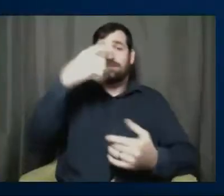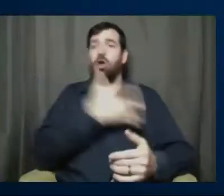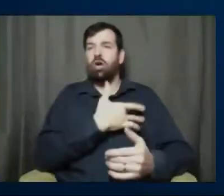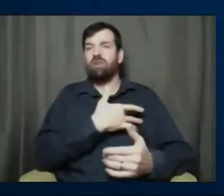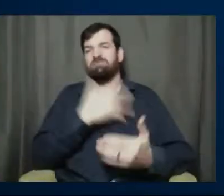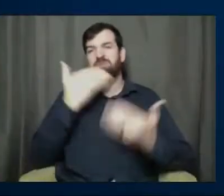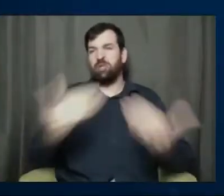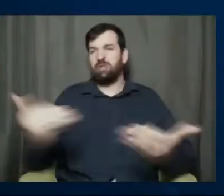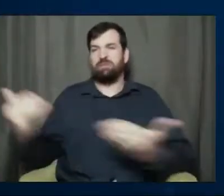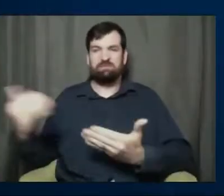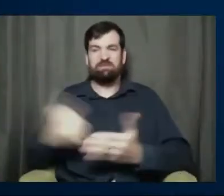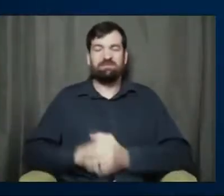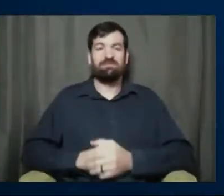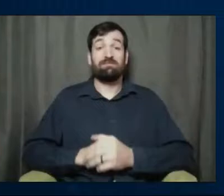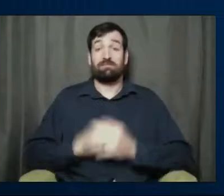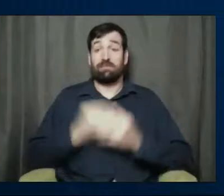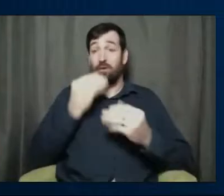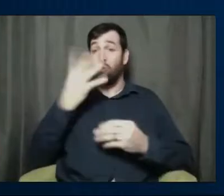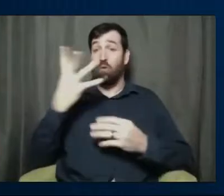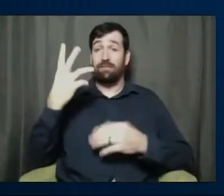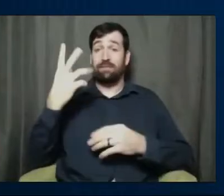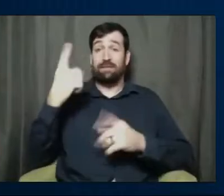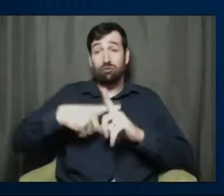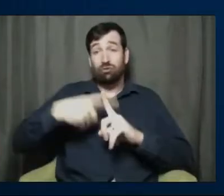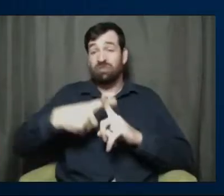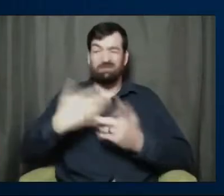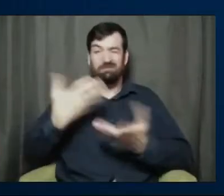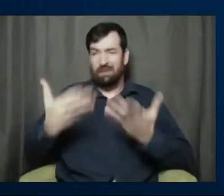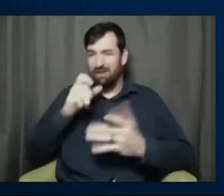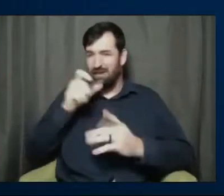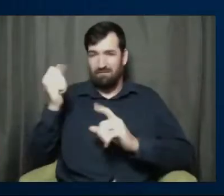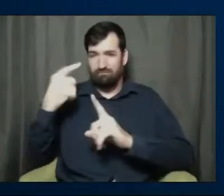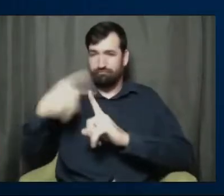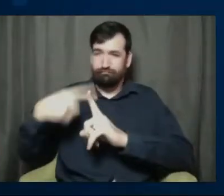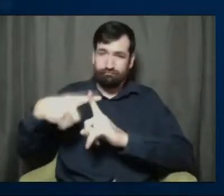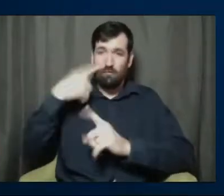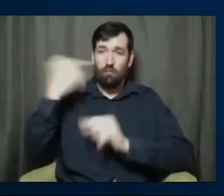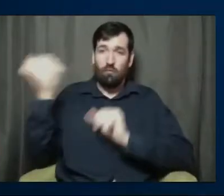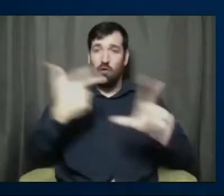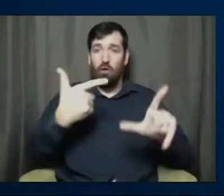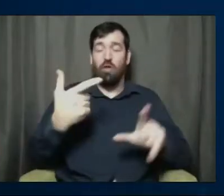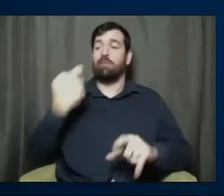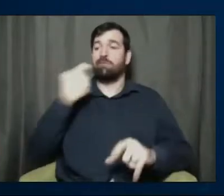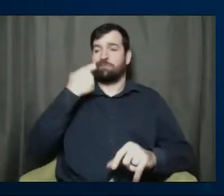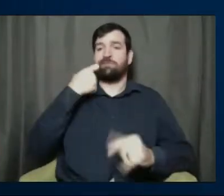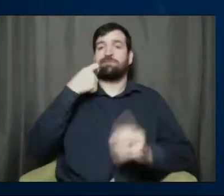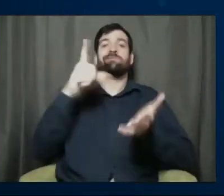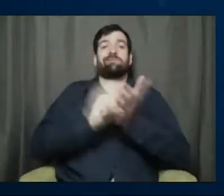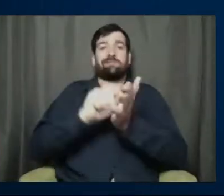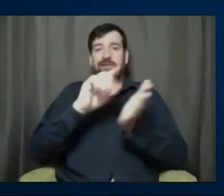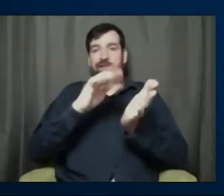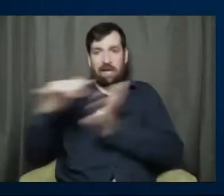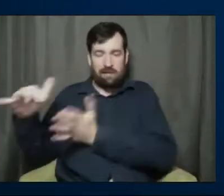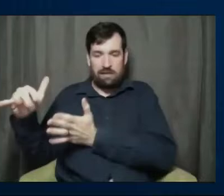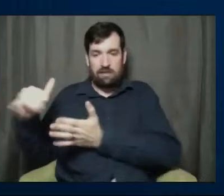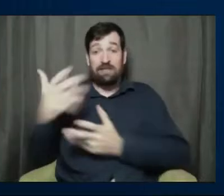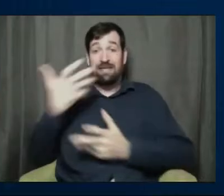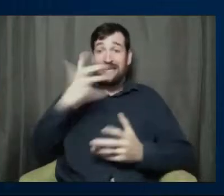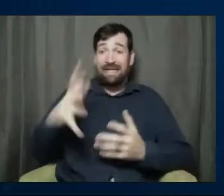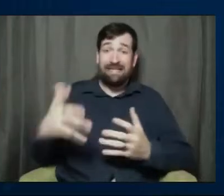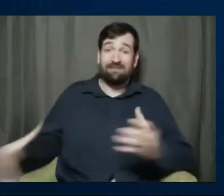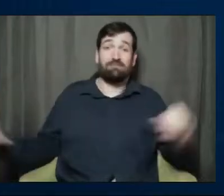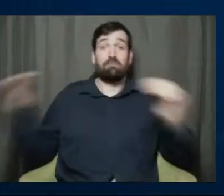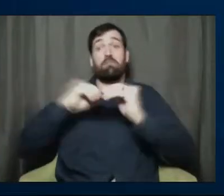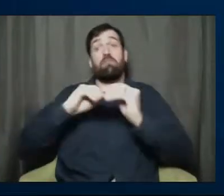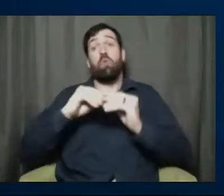and those warmer temperatures may not be good for everyone. A recent study published in JAMA found that those heat waves increase the number of ER visits for